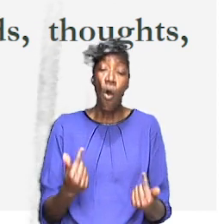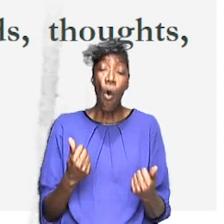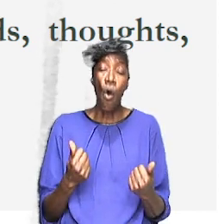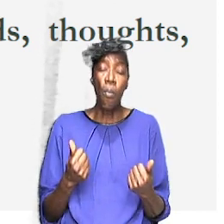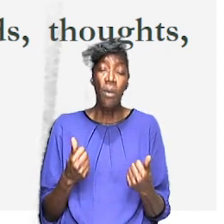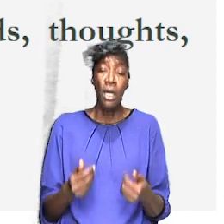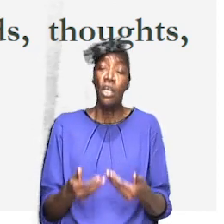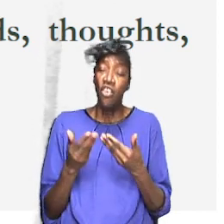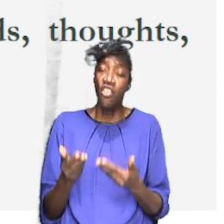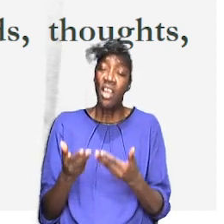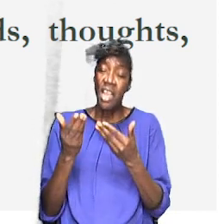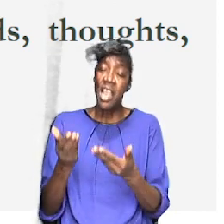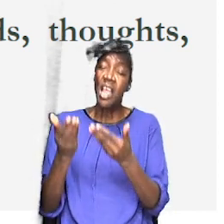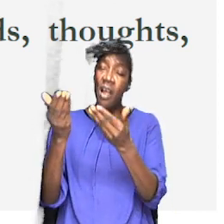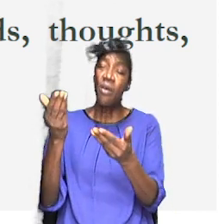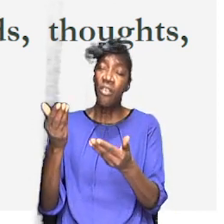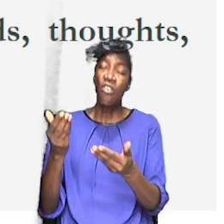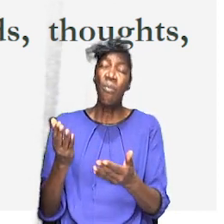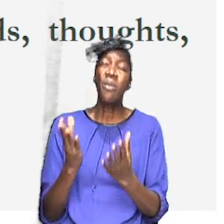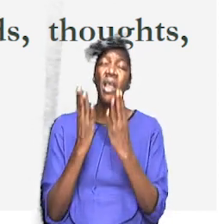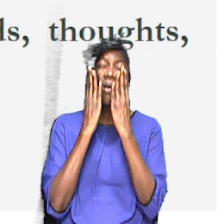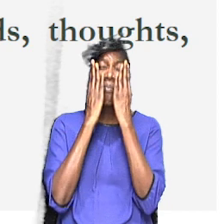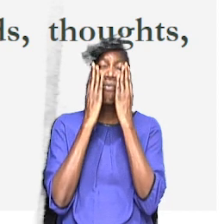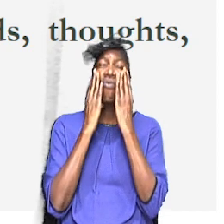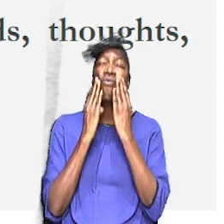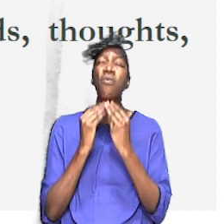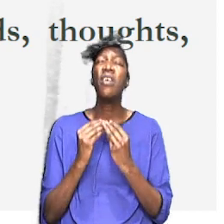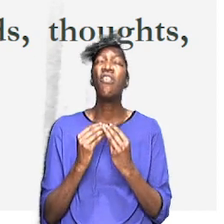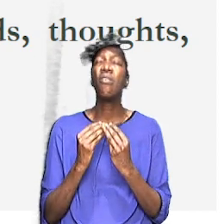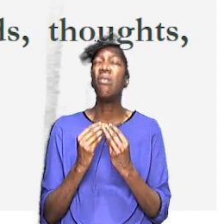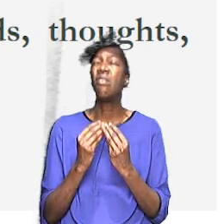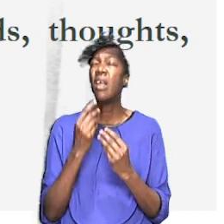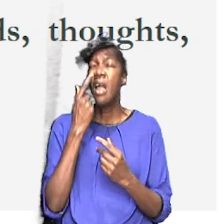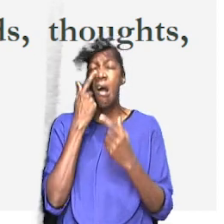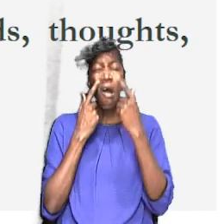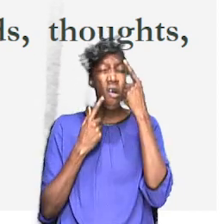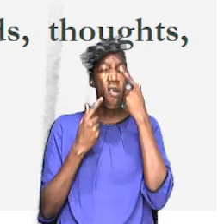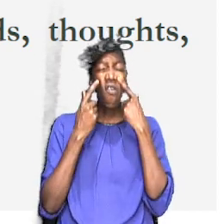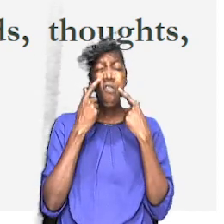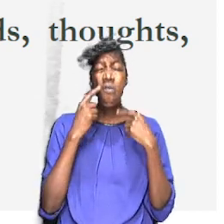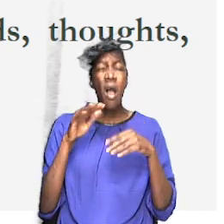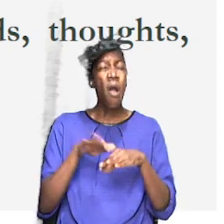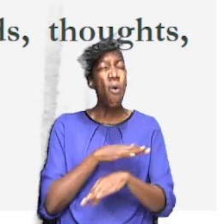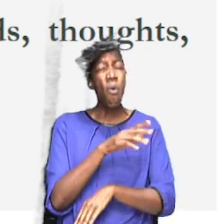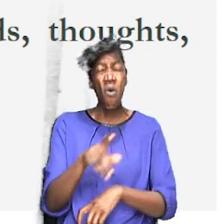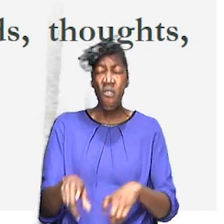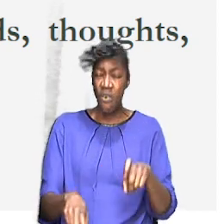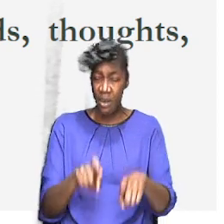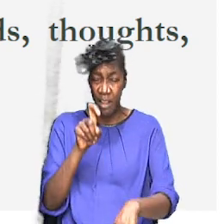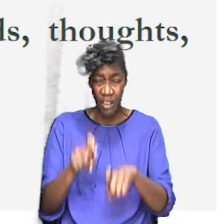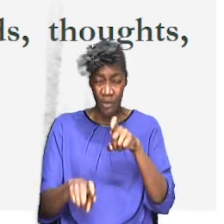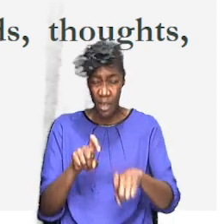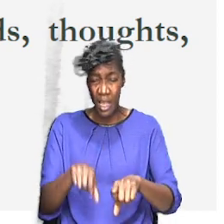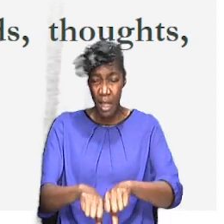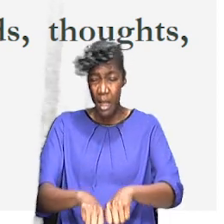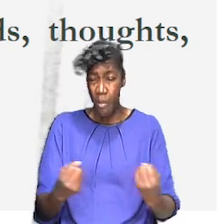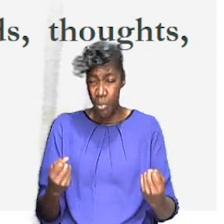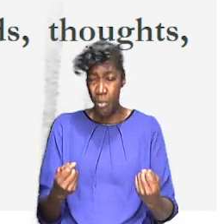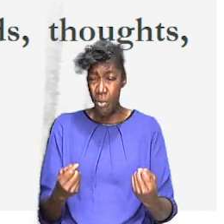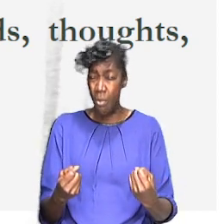carry something precious to him. She was able to weep over his feet. Amen. She broke all the customs,